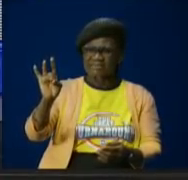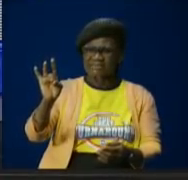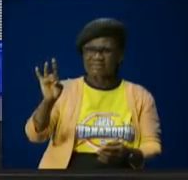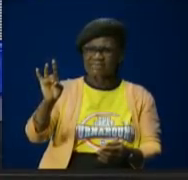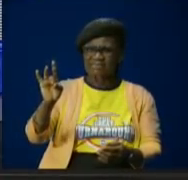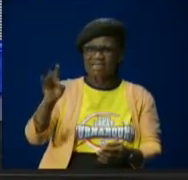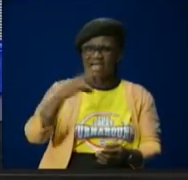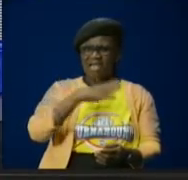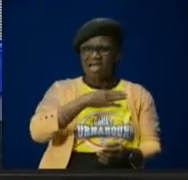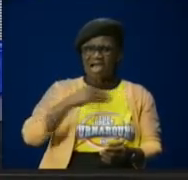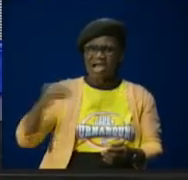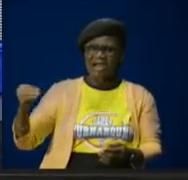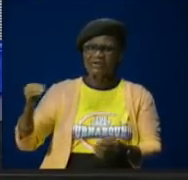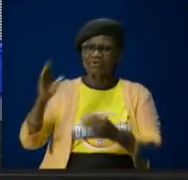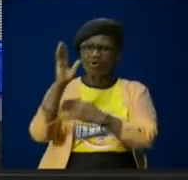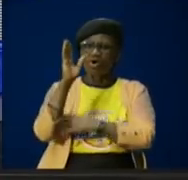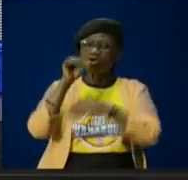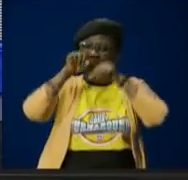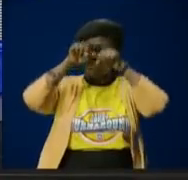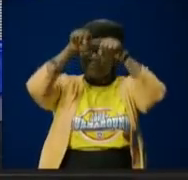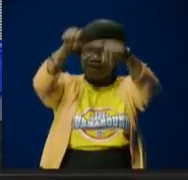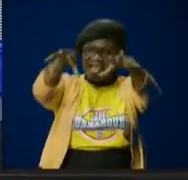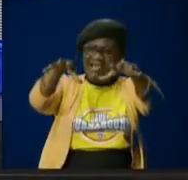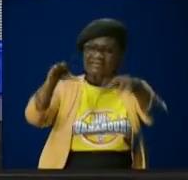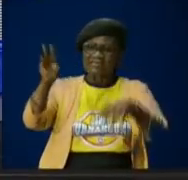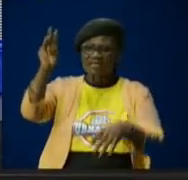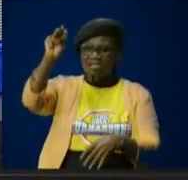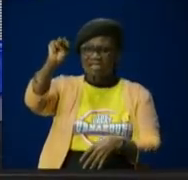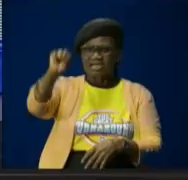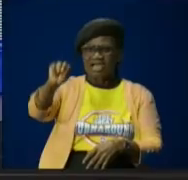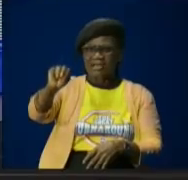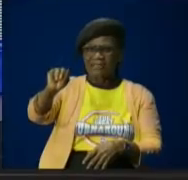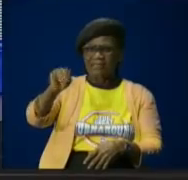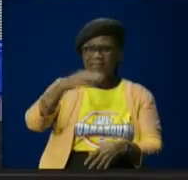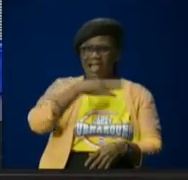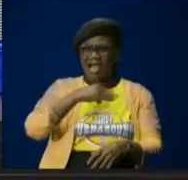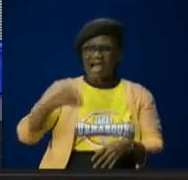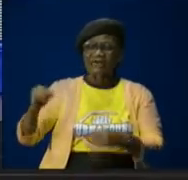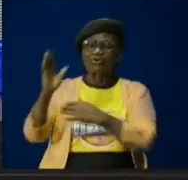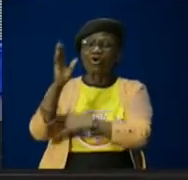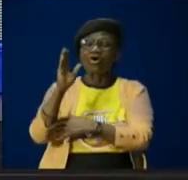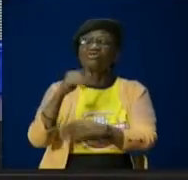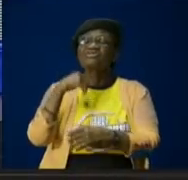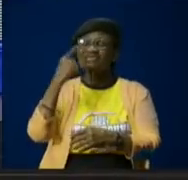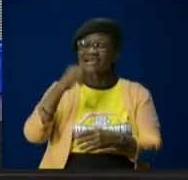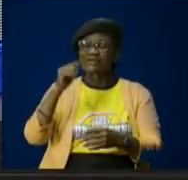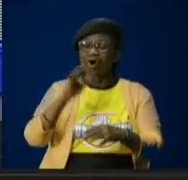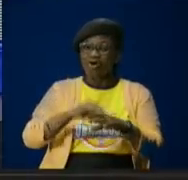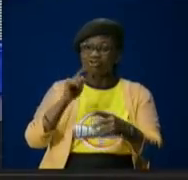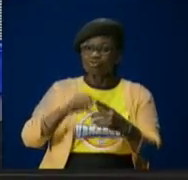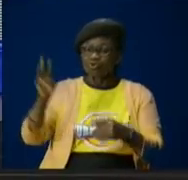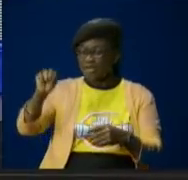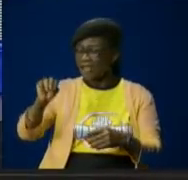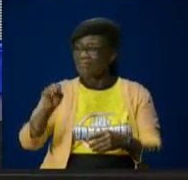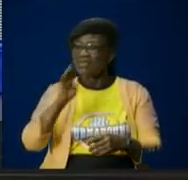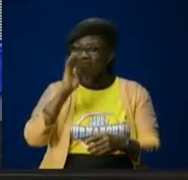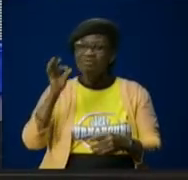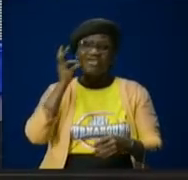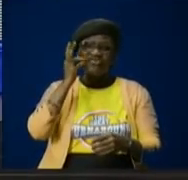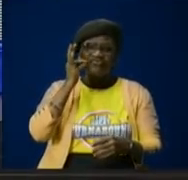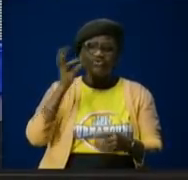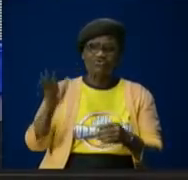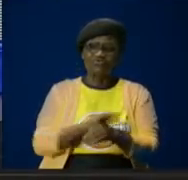28. And God blessed them. And God said unto them, be fruitful